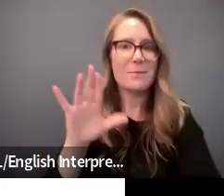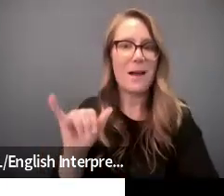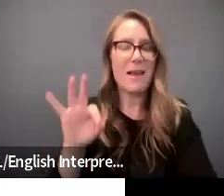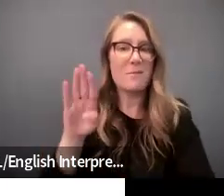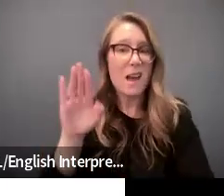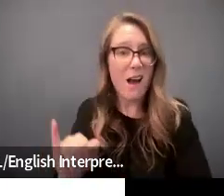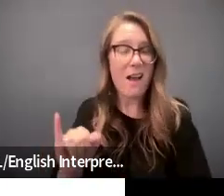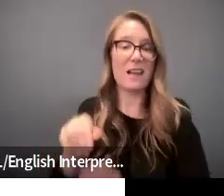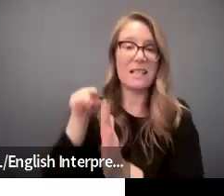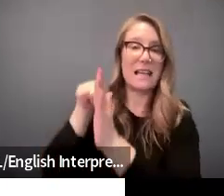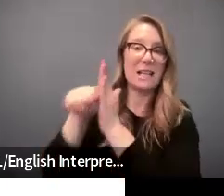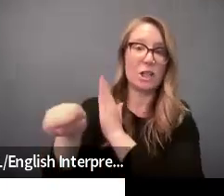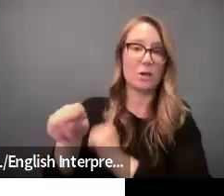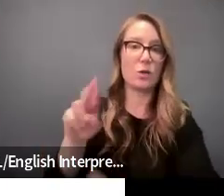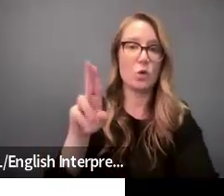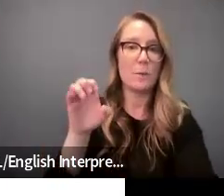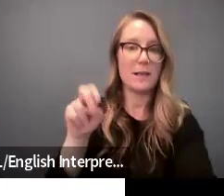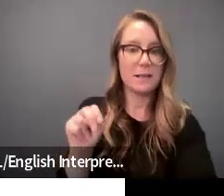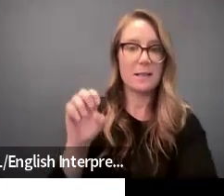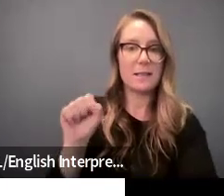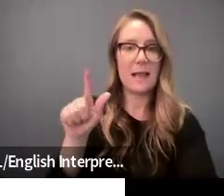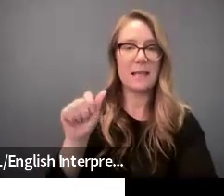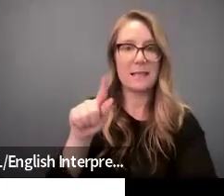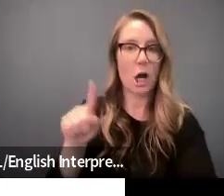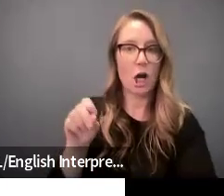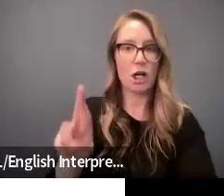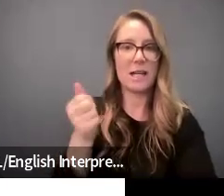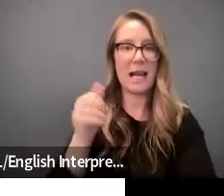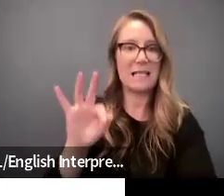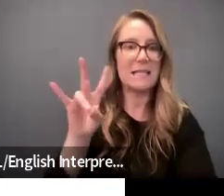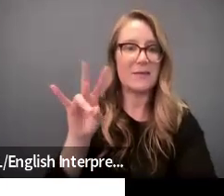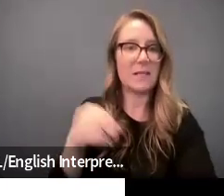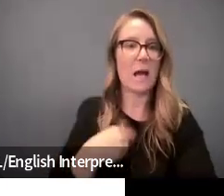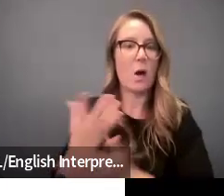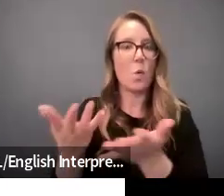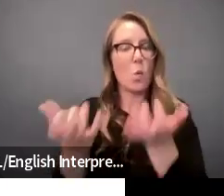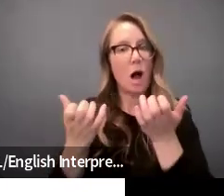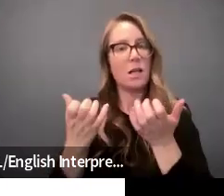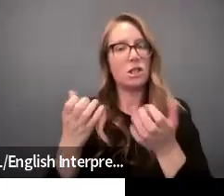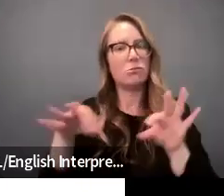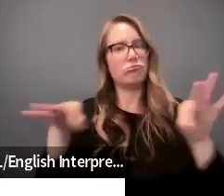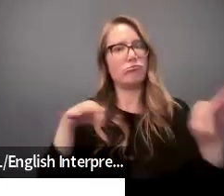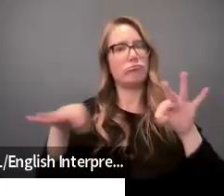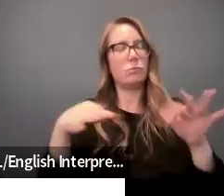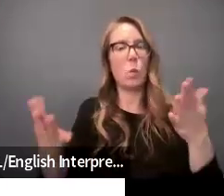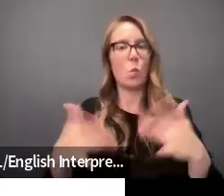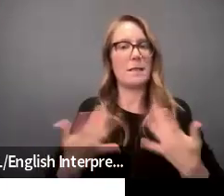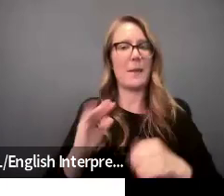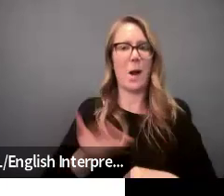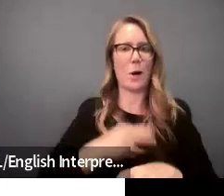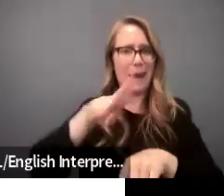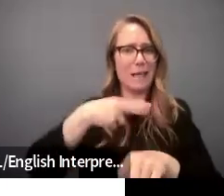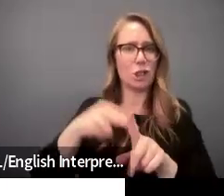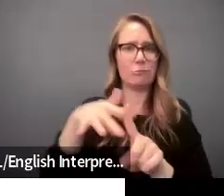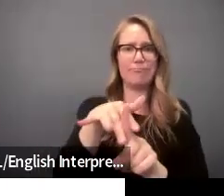the assassination of Ruben Salazar in 1970. So I just wanted to just lay a picture of what was happening in our nation before focusing